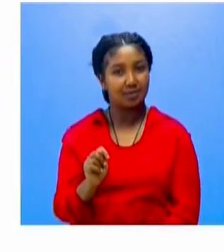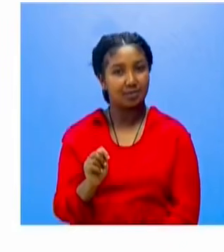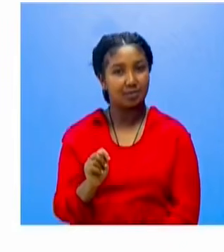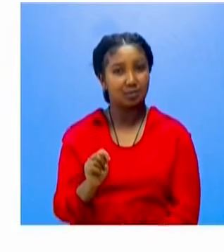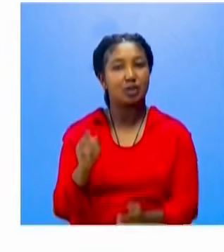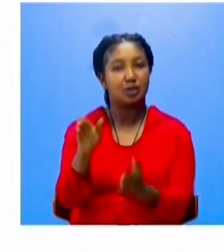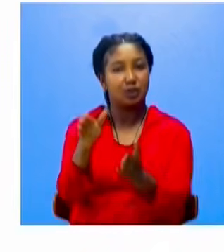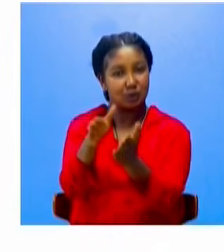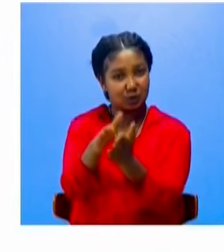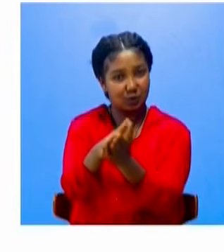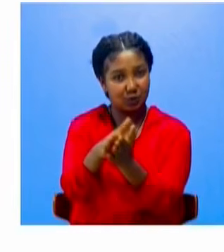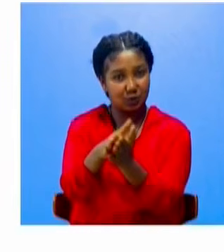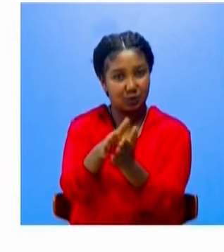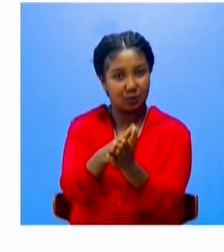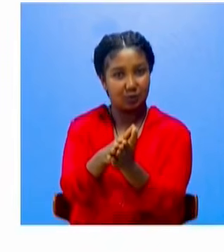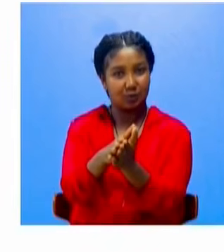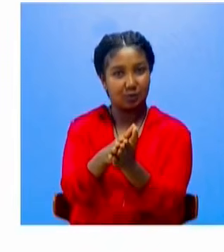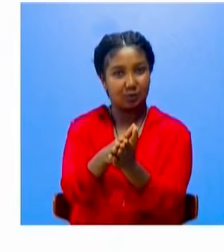school.